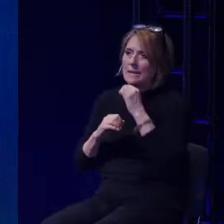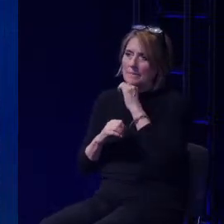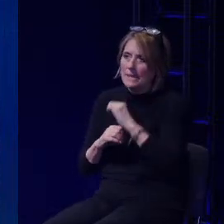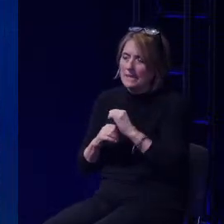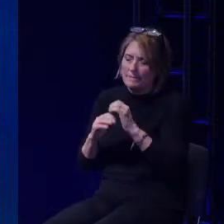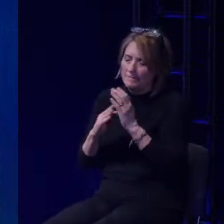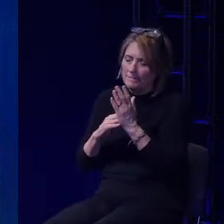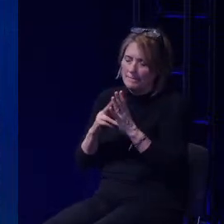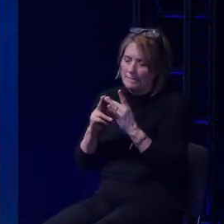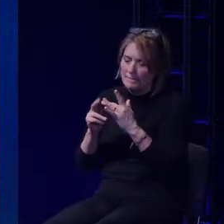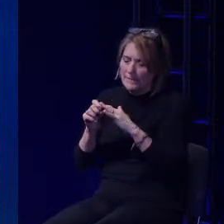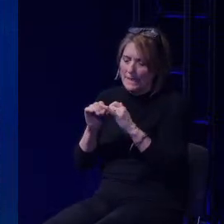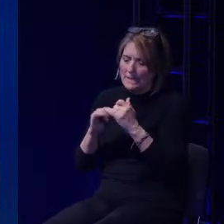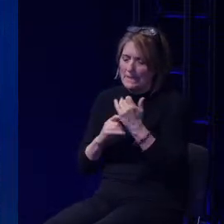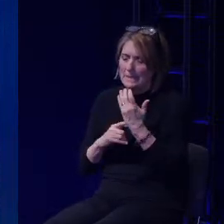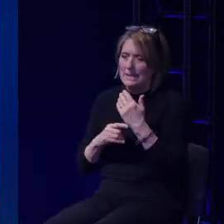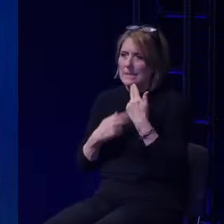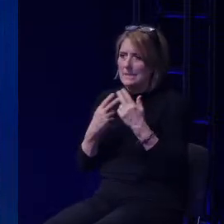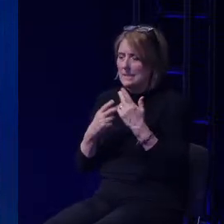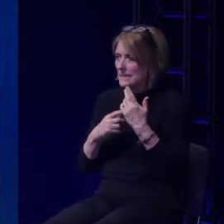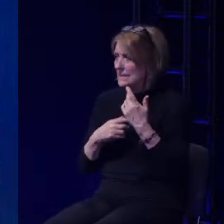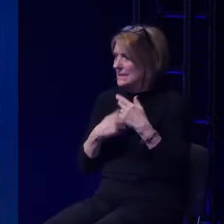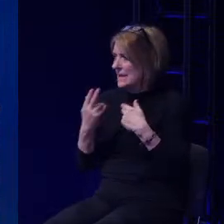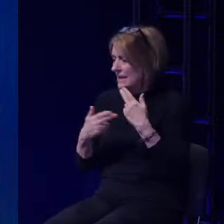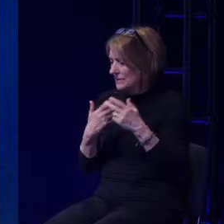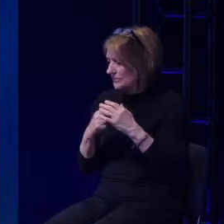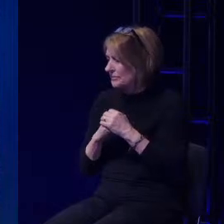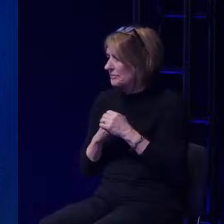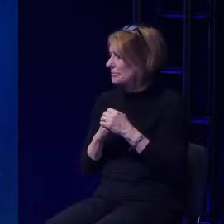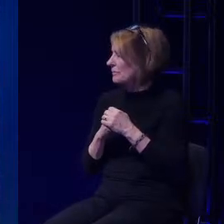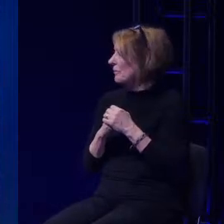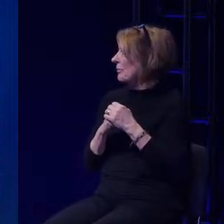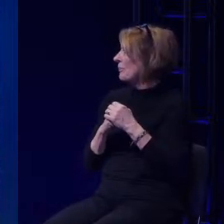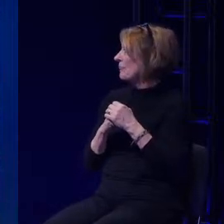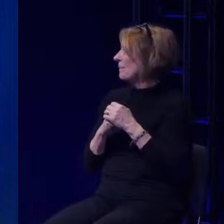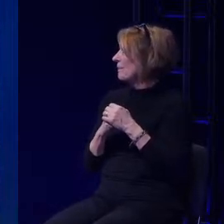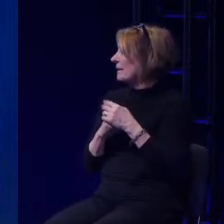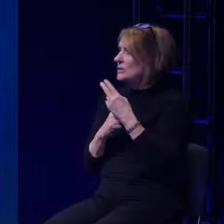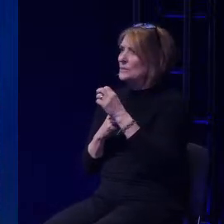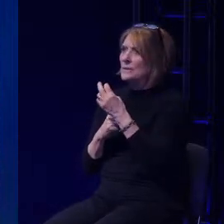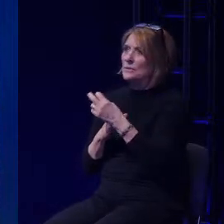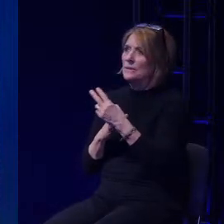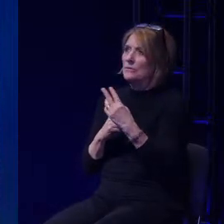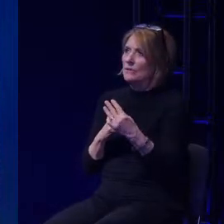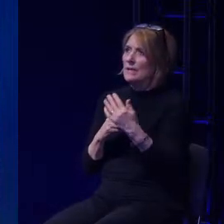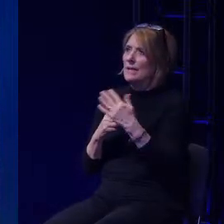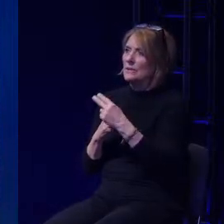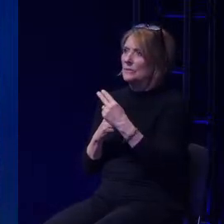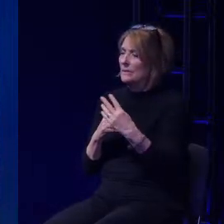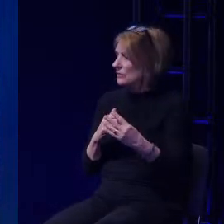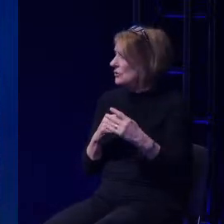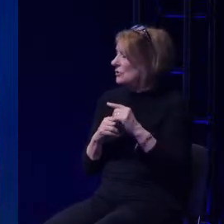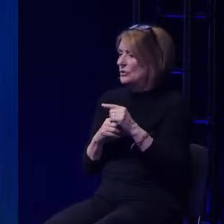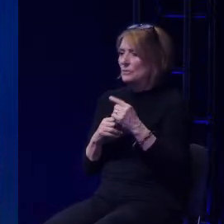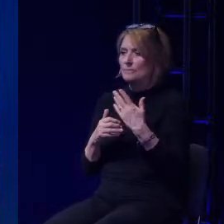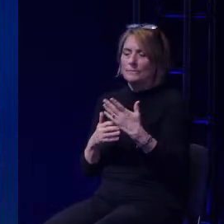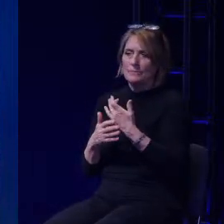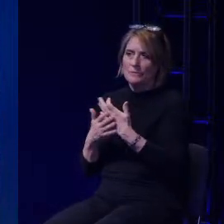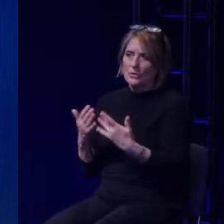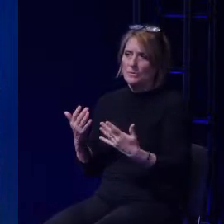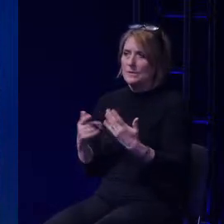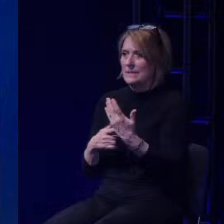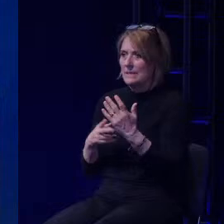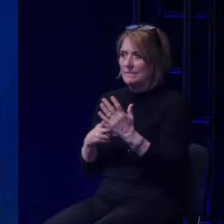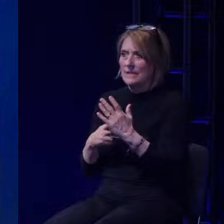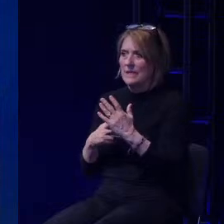Moss, for which Nicola picked up ACS Awards for Best Cinematography in 2023 and 24. She has numerous other TV